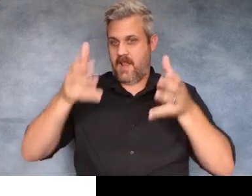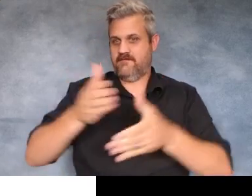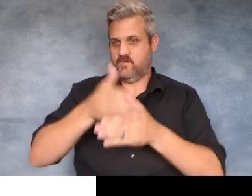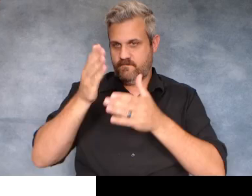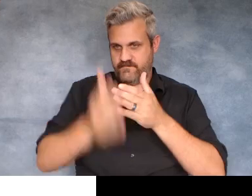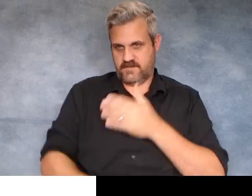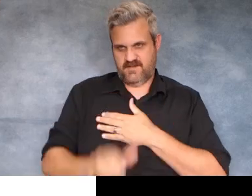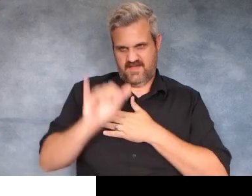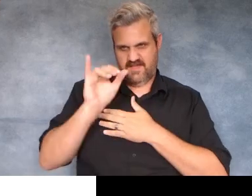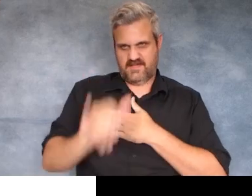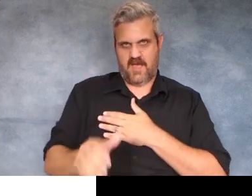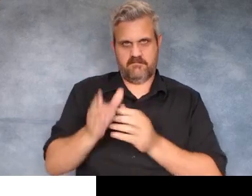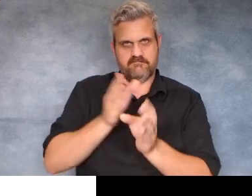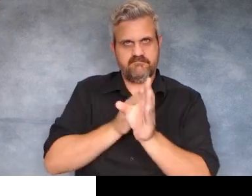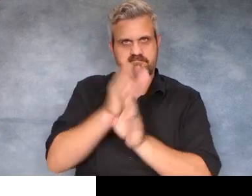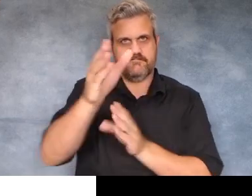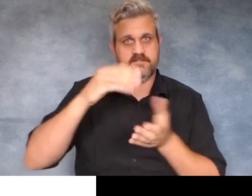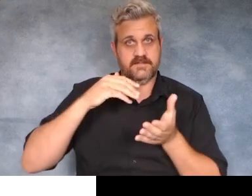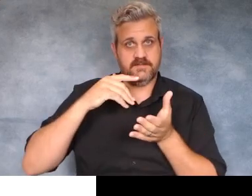study.